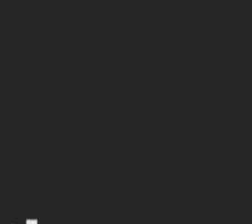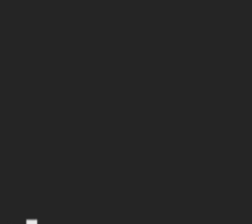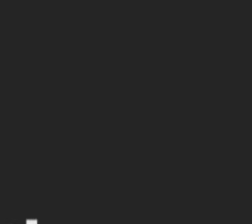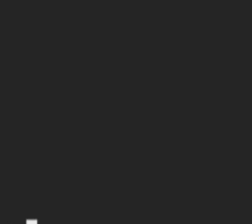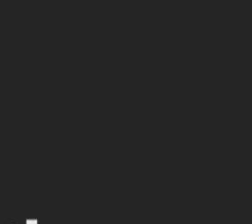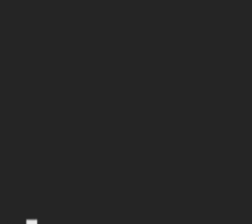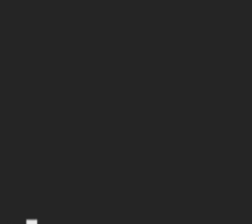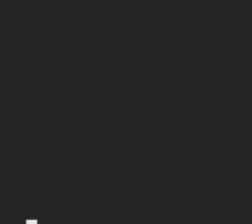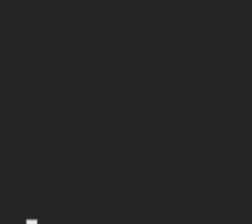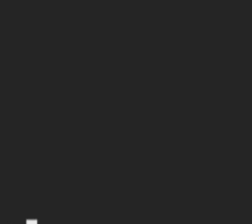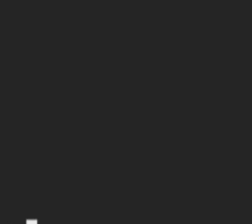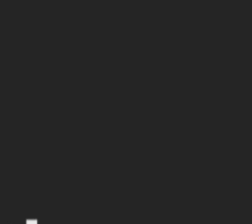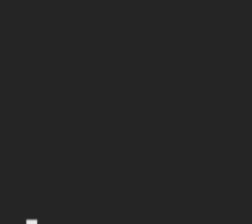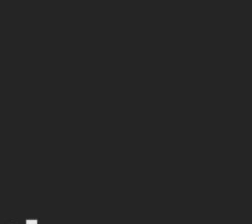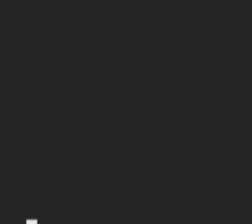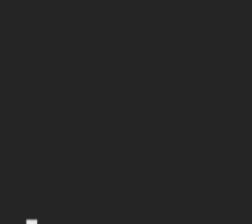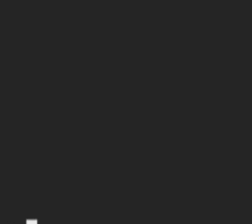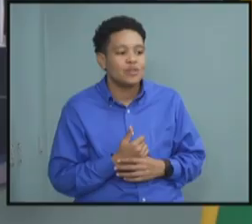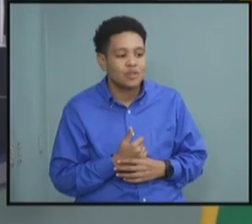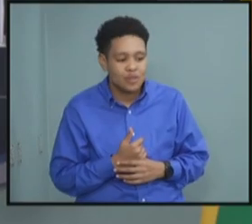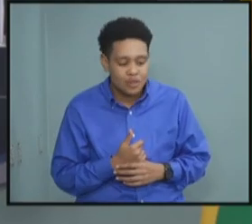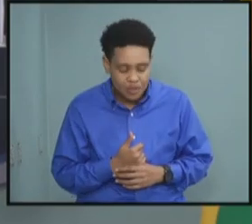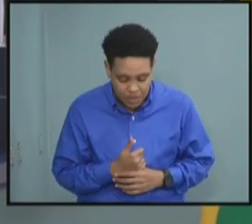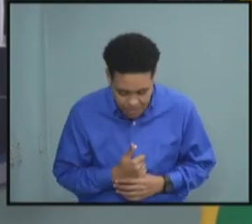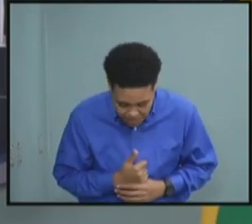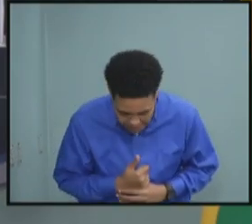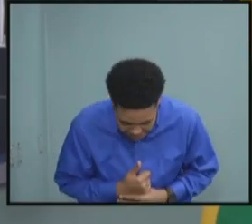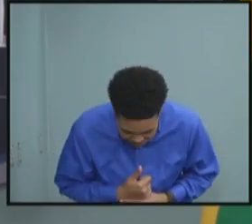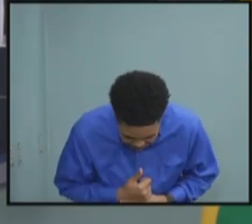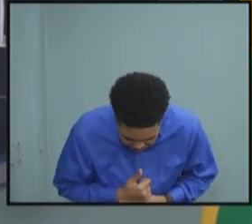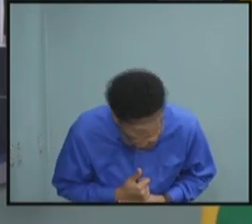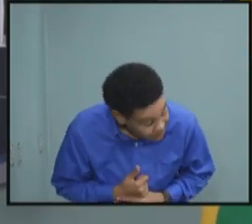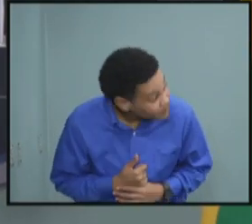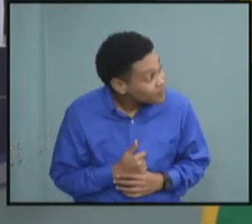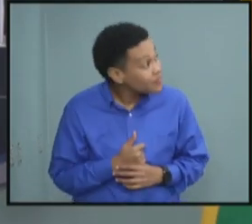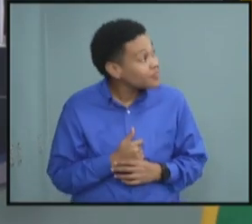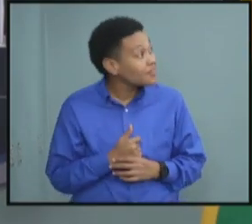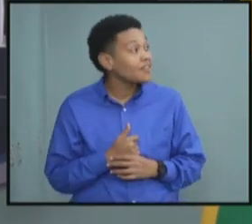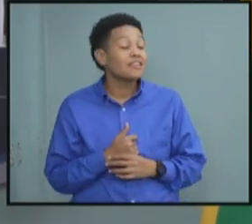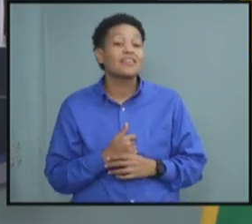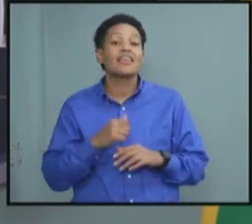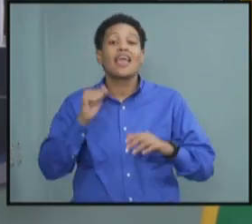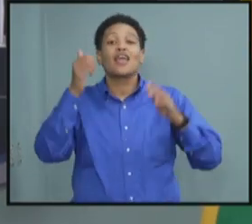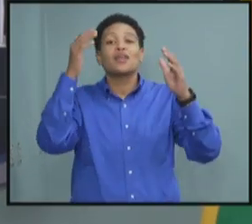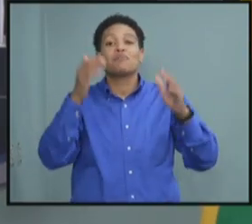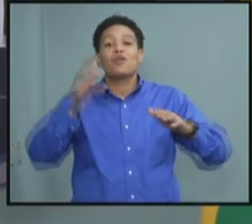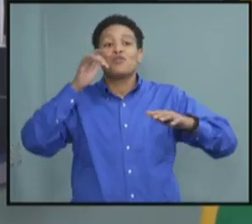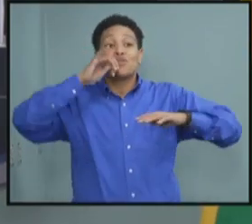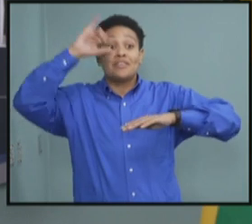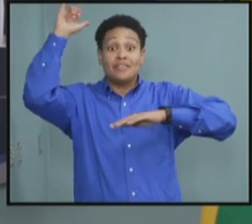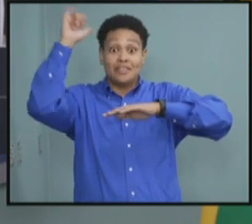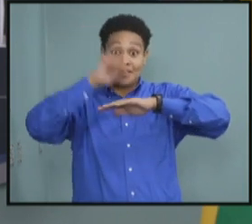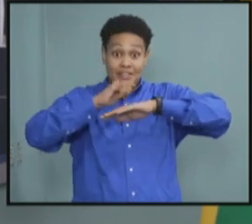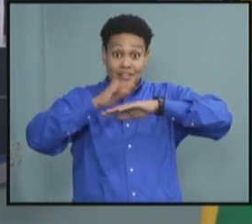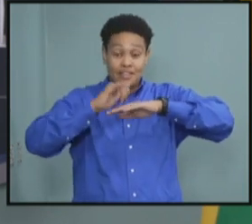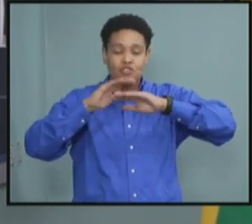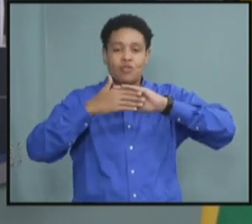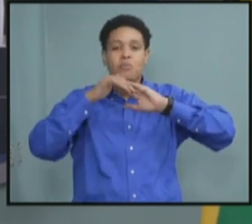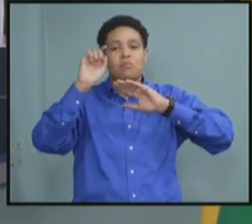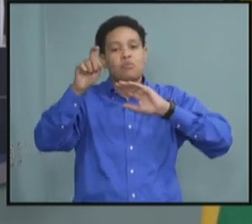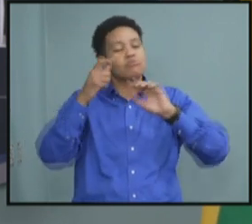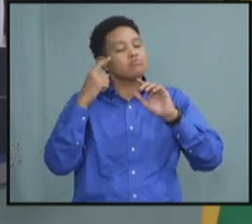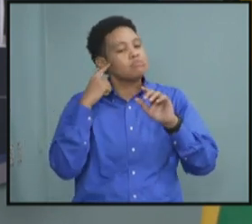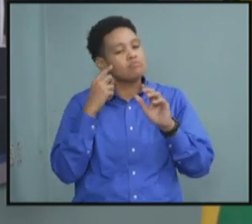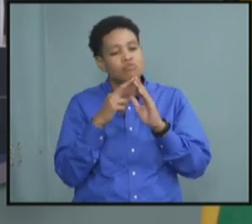follow-up. So any person coming into the island would be subject to the